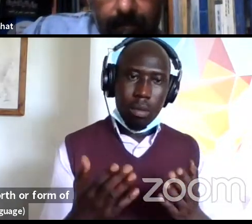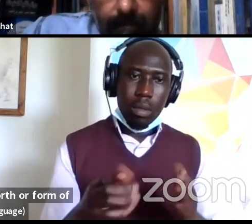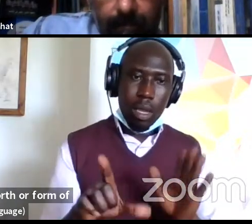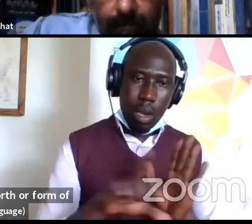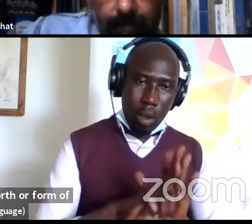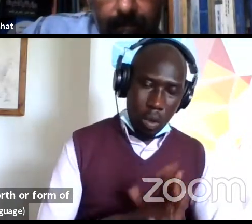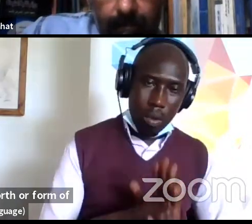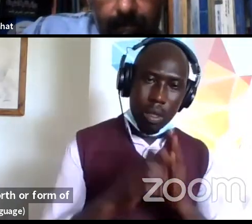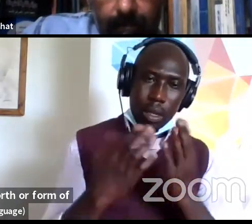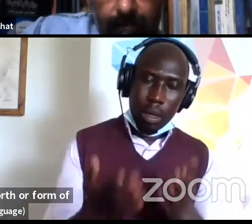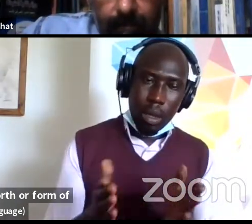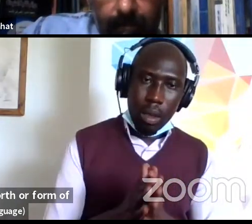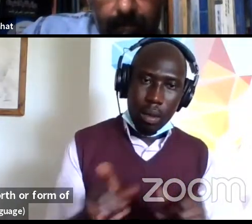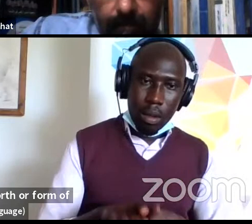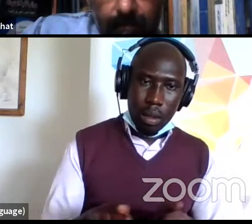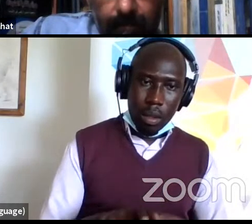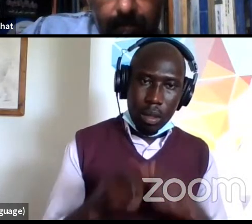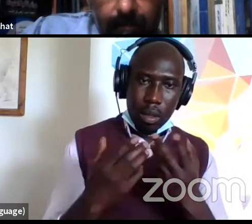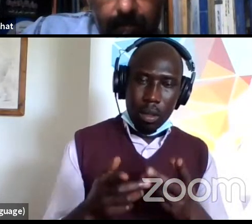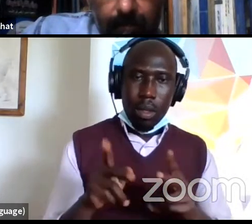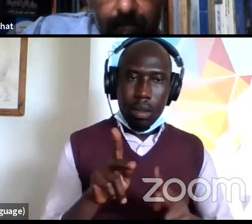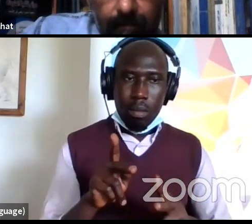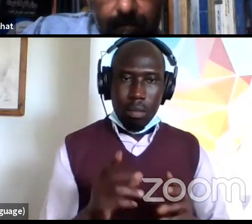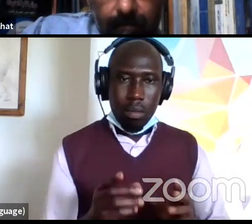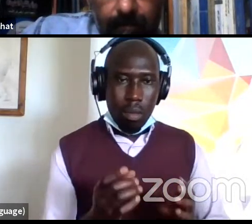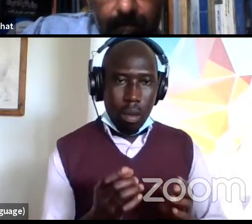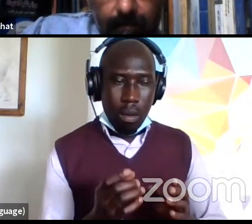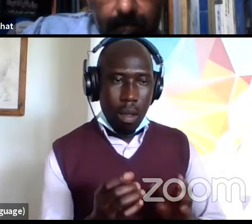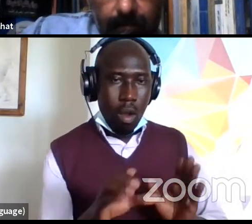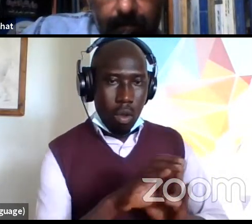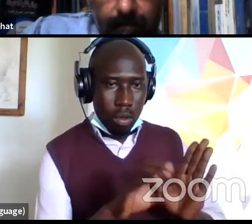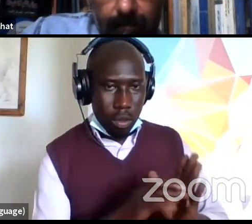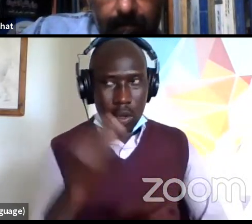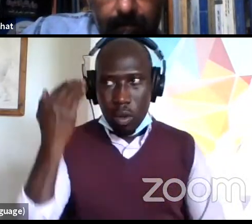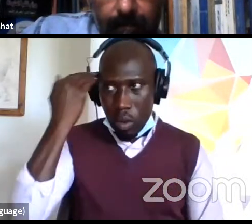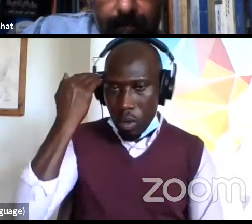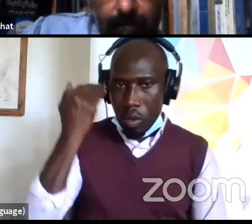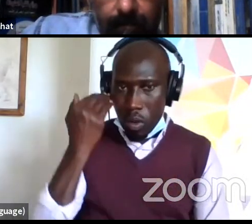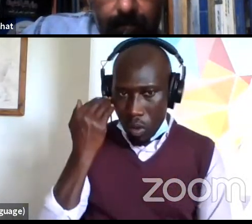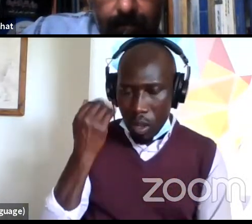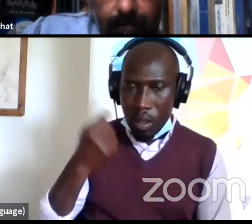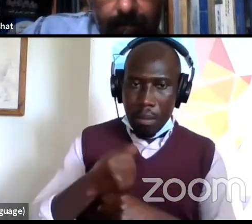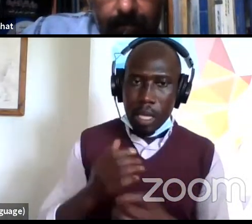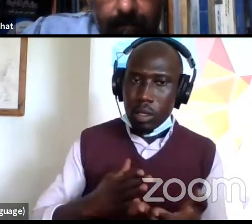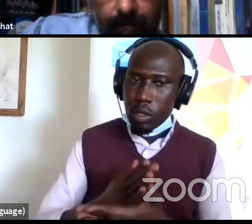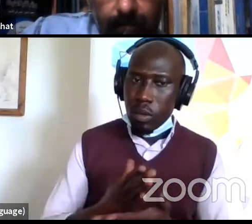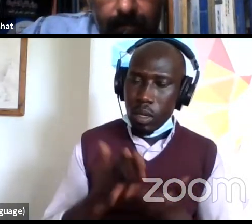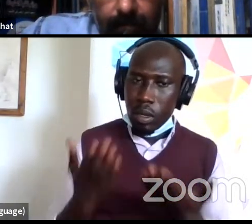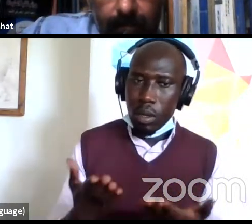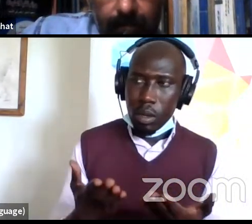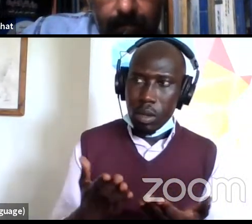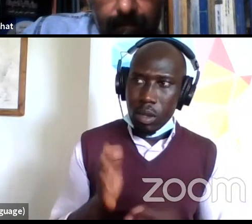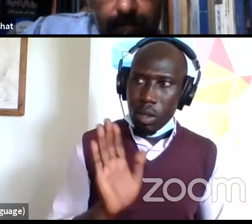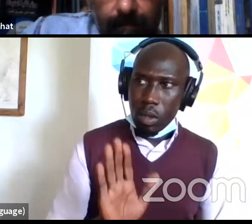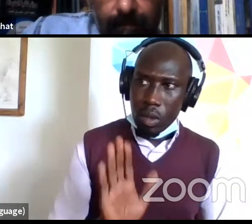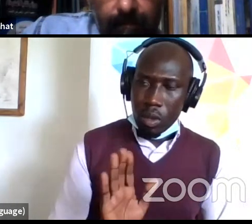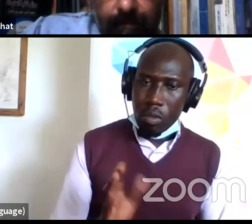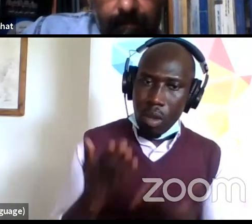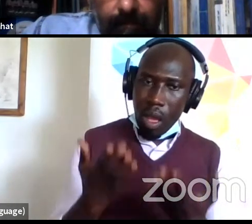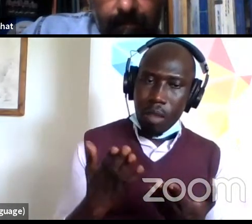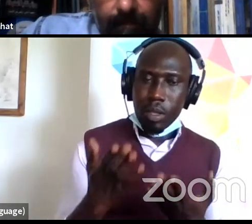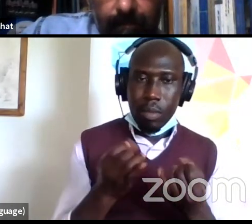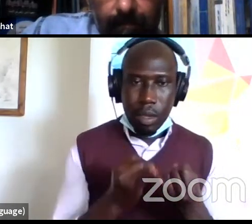framework and to put in place constitutional court that would make sure that you actually put in